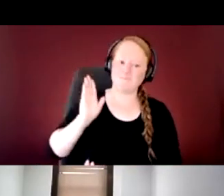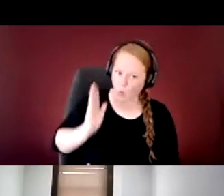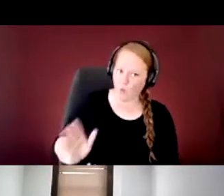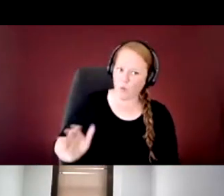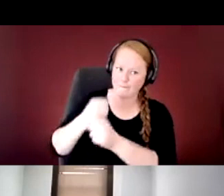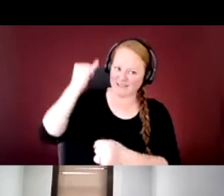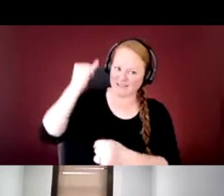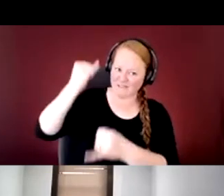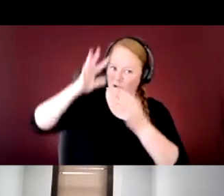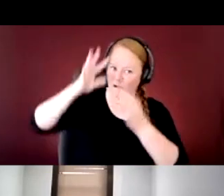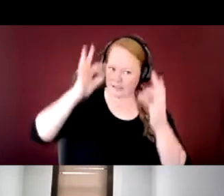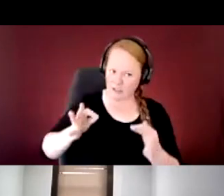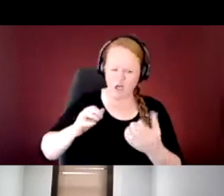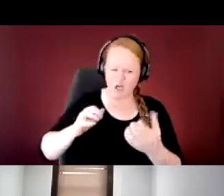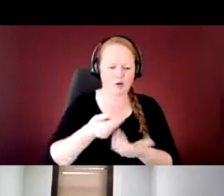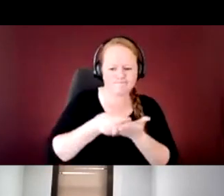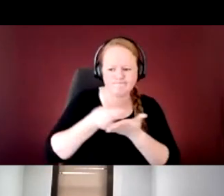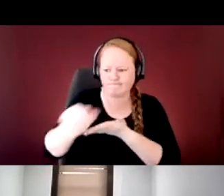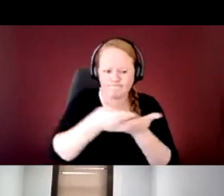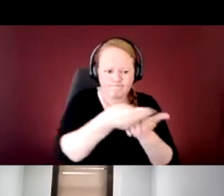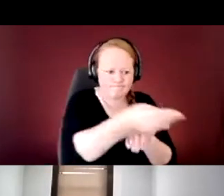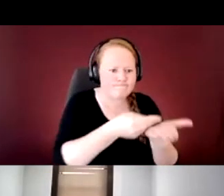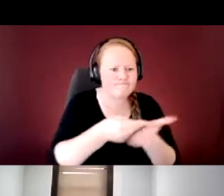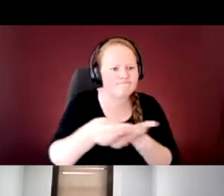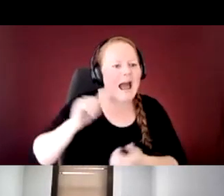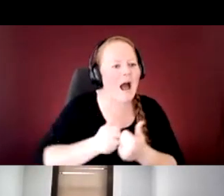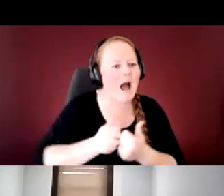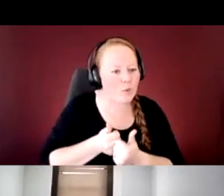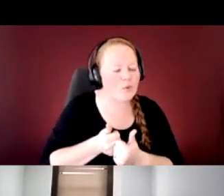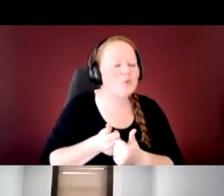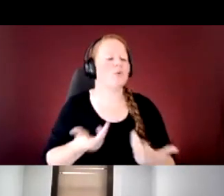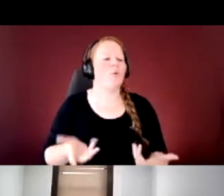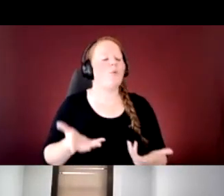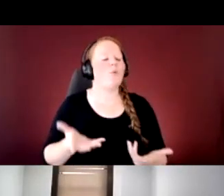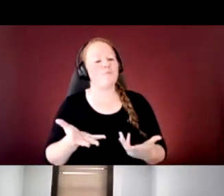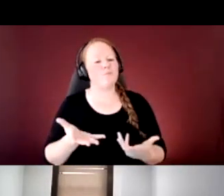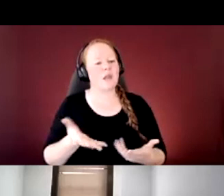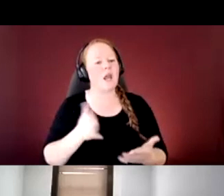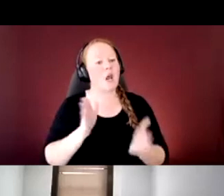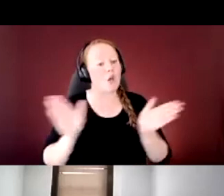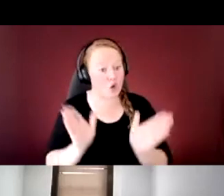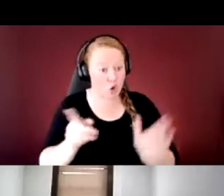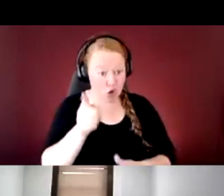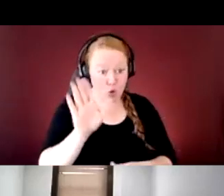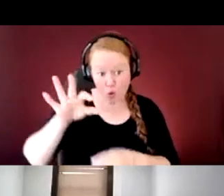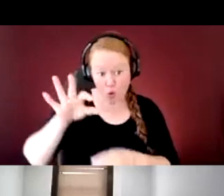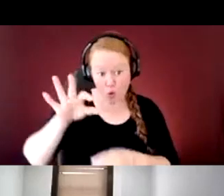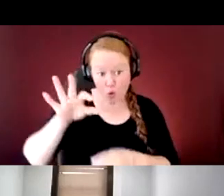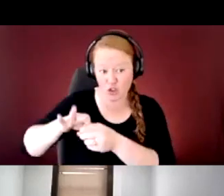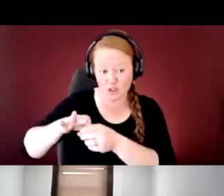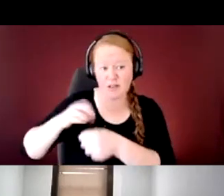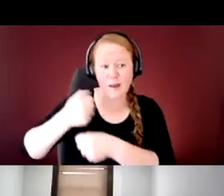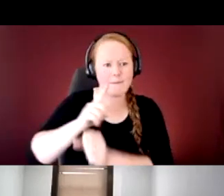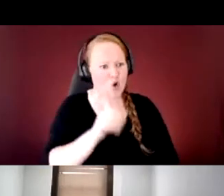spent. And we very strongly encourage residents to engage their electeds to ensure that their most pressing direct